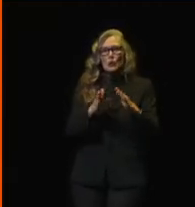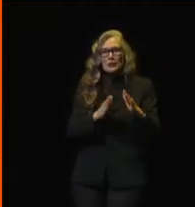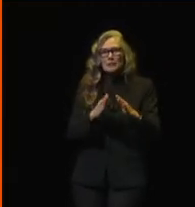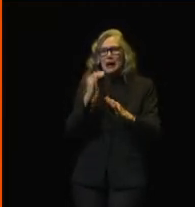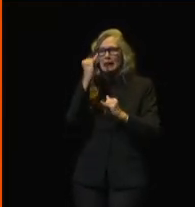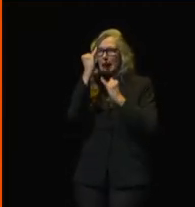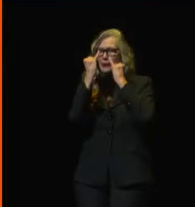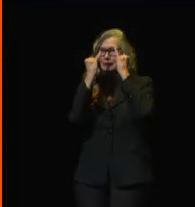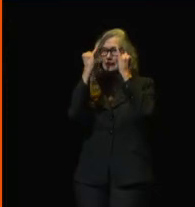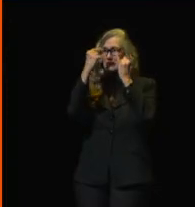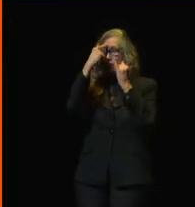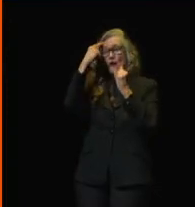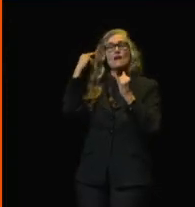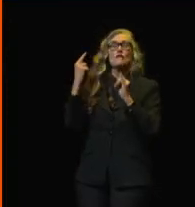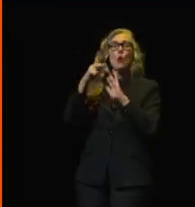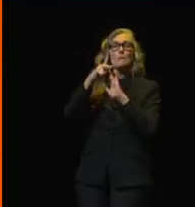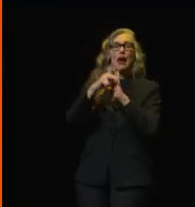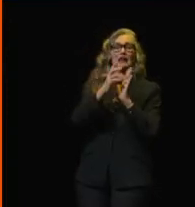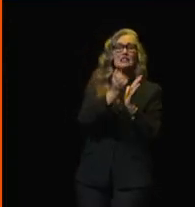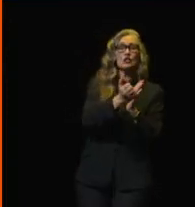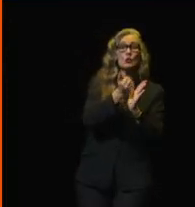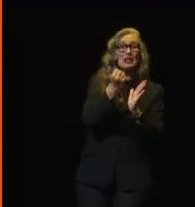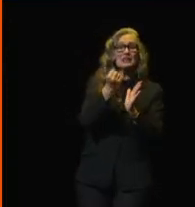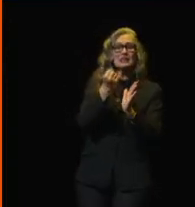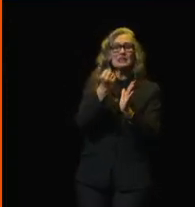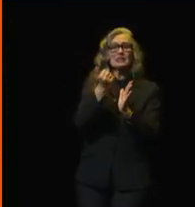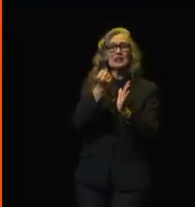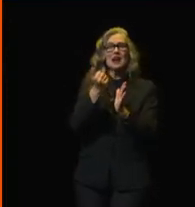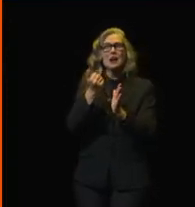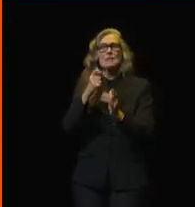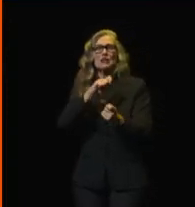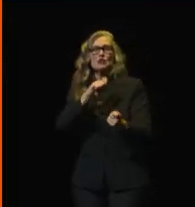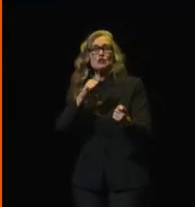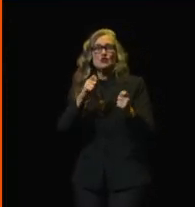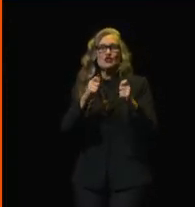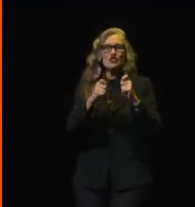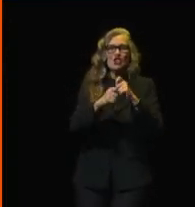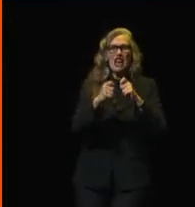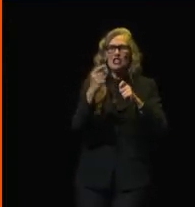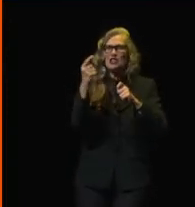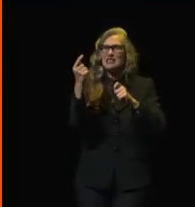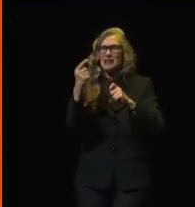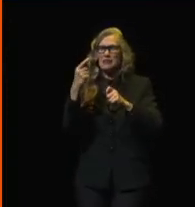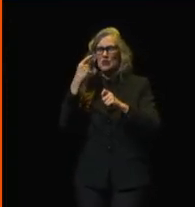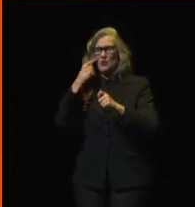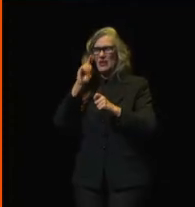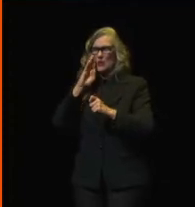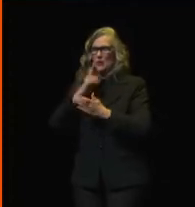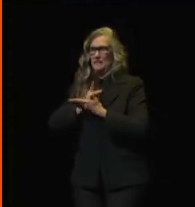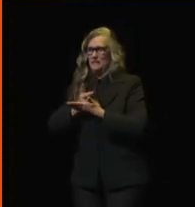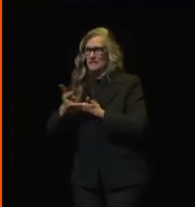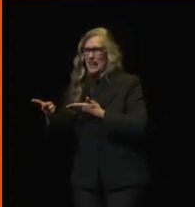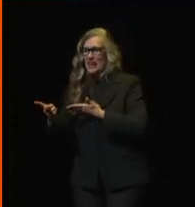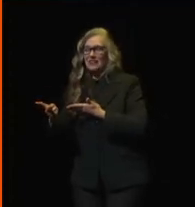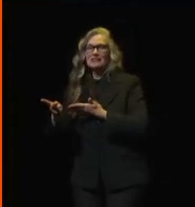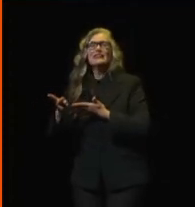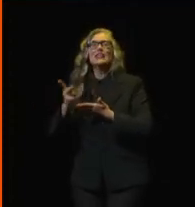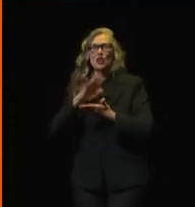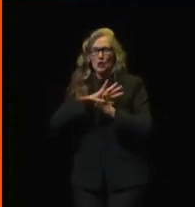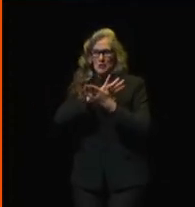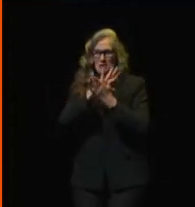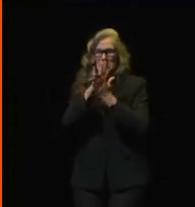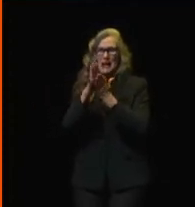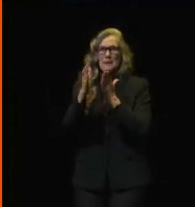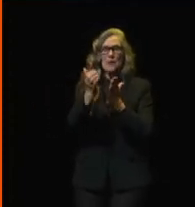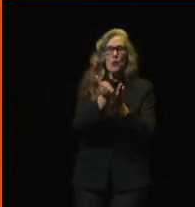achieve policy wins, but to change what's winnable. Ady's last big ask came last spring, as he realized